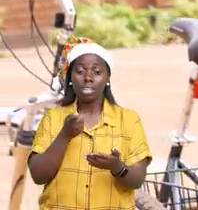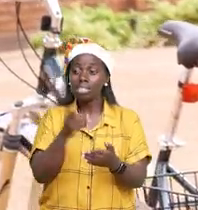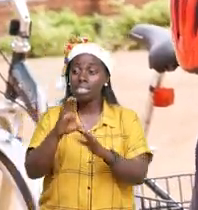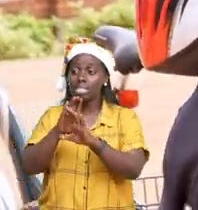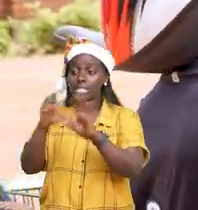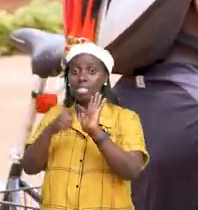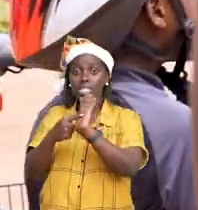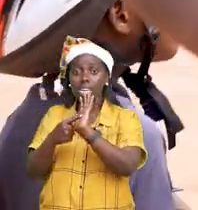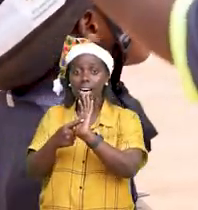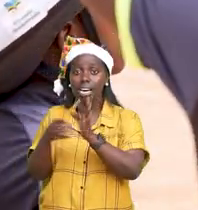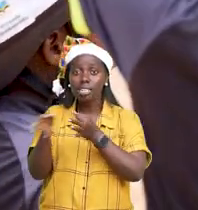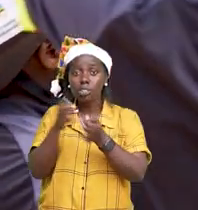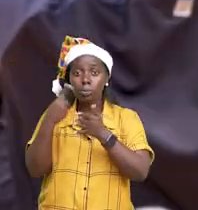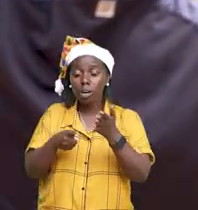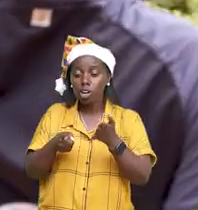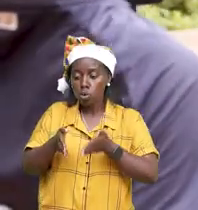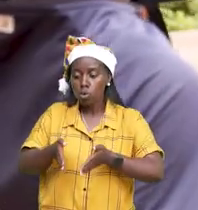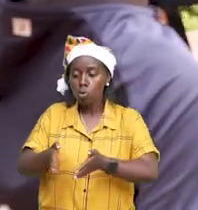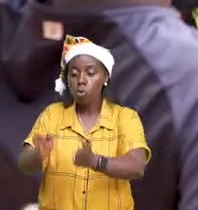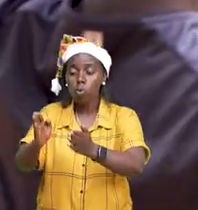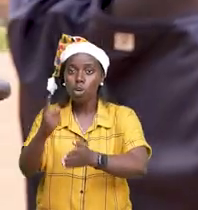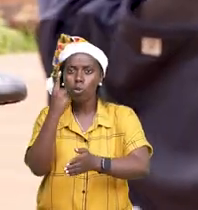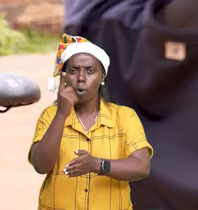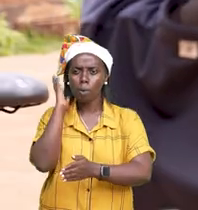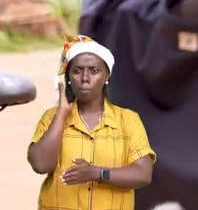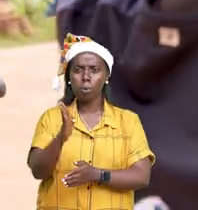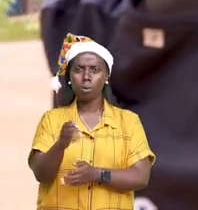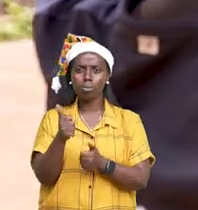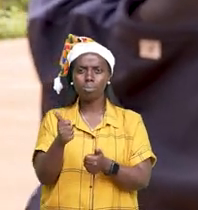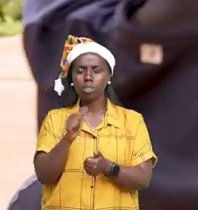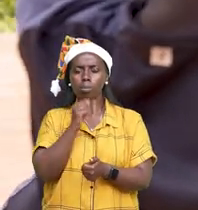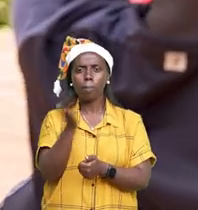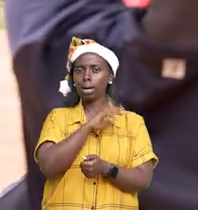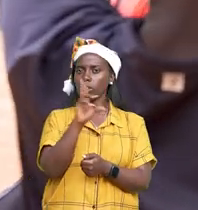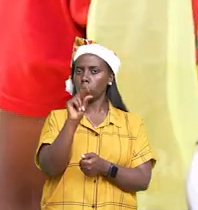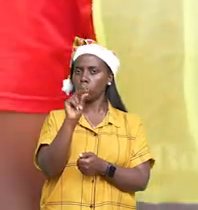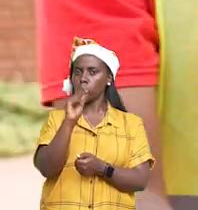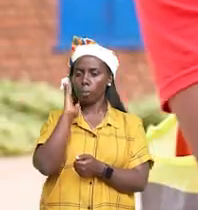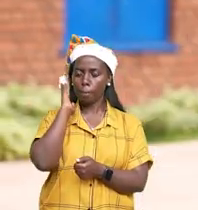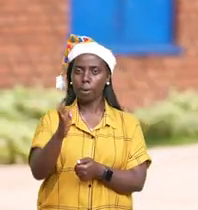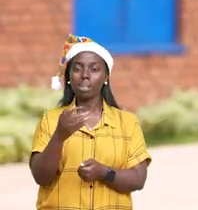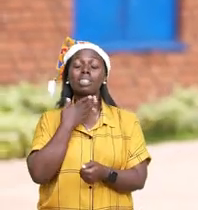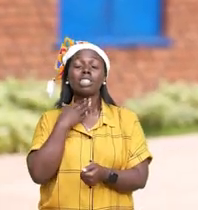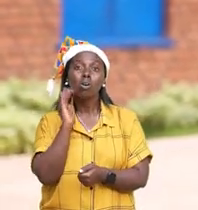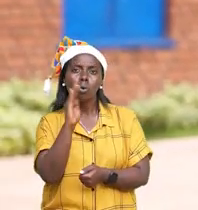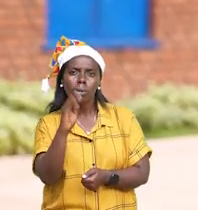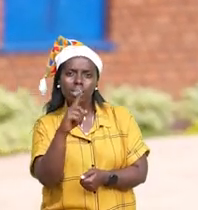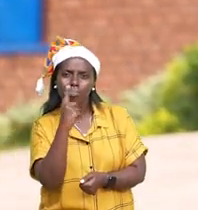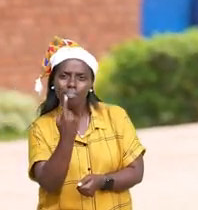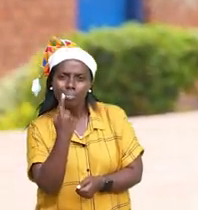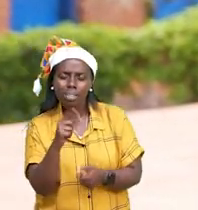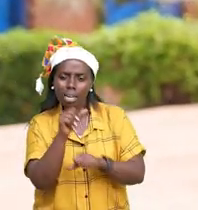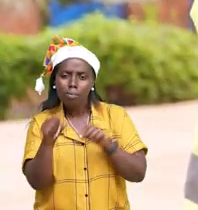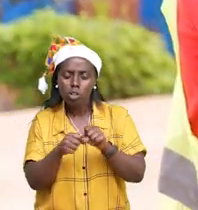This sign means the road is one way. There is no coming back, okay? So I'm going to ask you